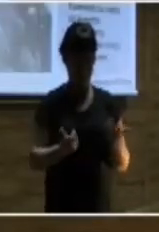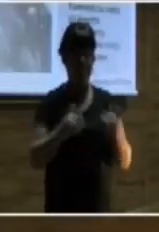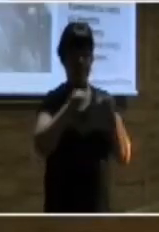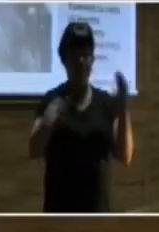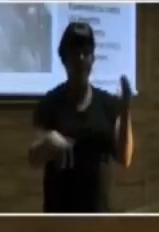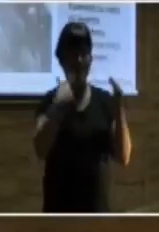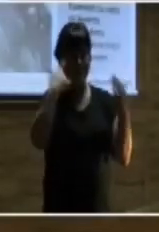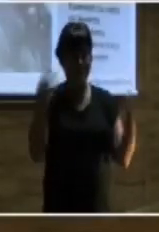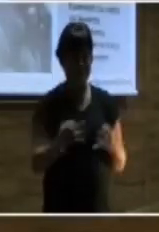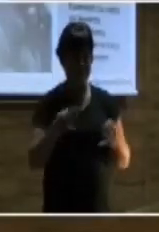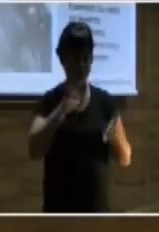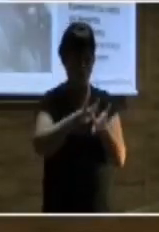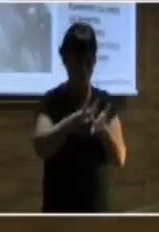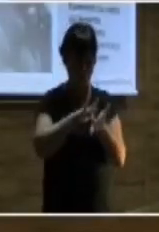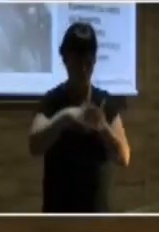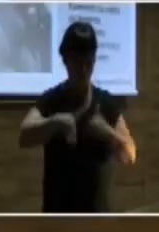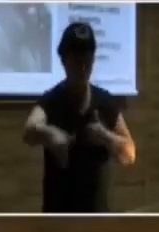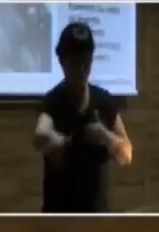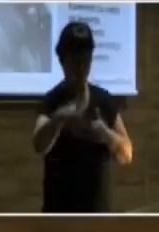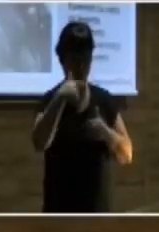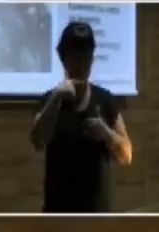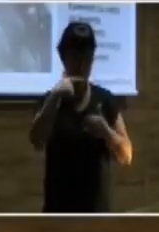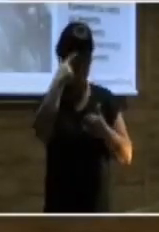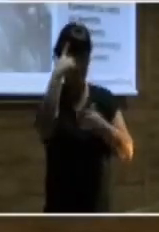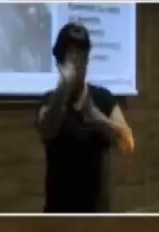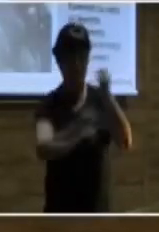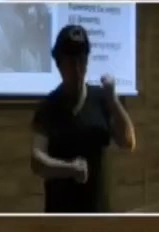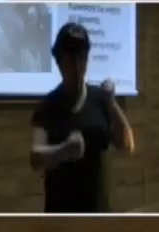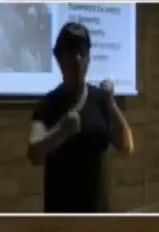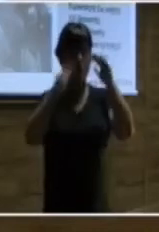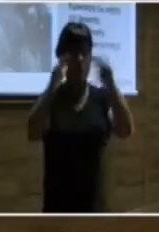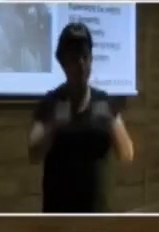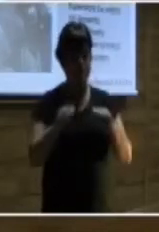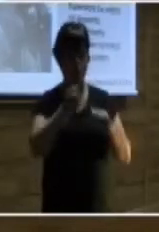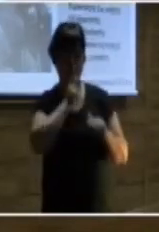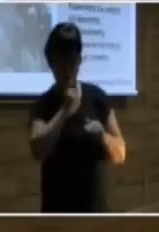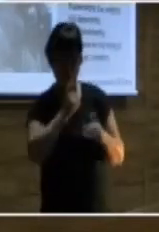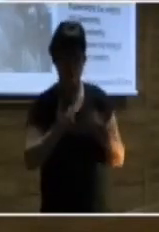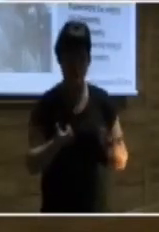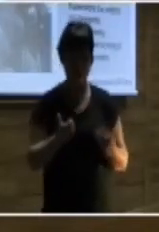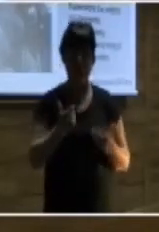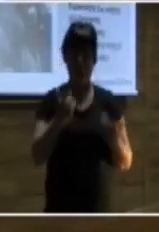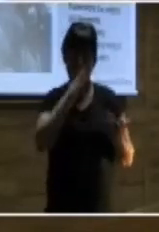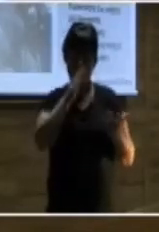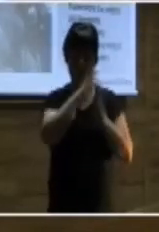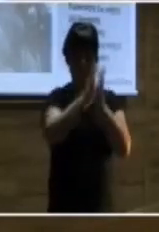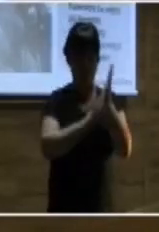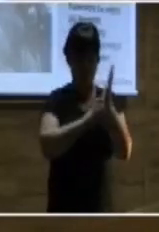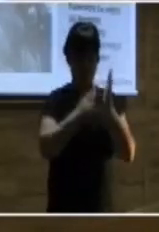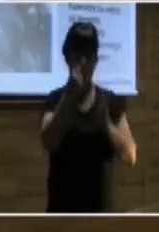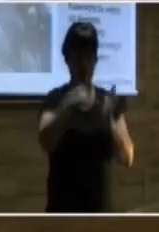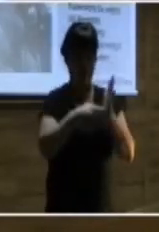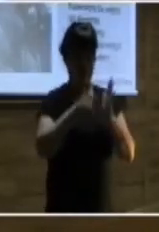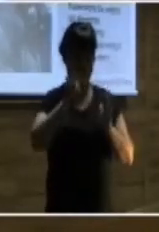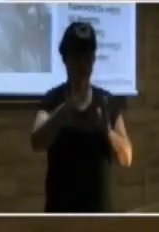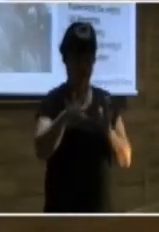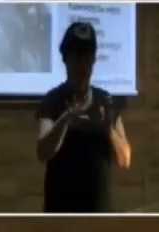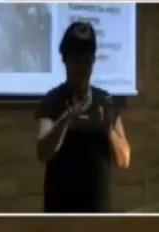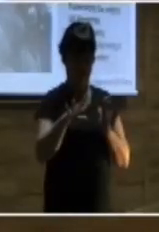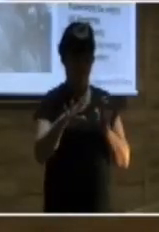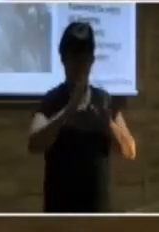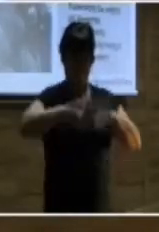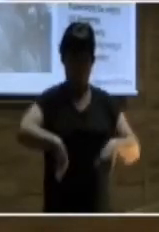is going to be on the 2015 report, which is the latest report that was released in September. September is